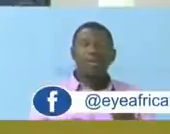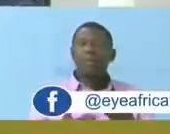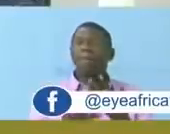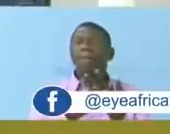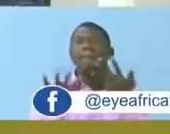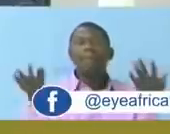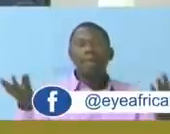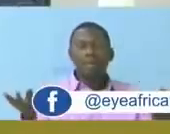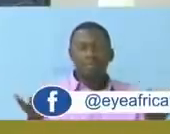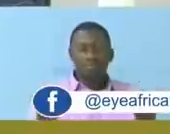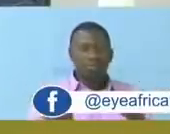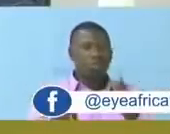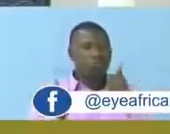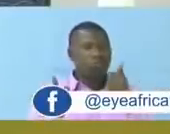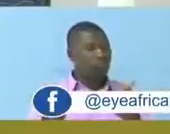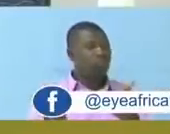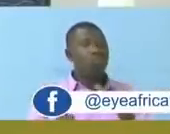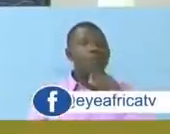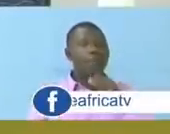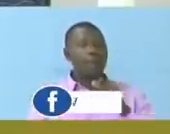there were a lot of good men.